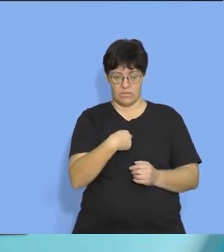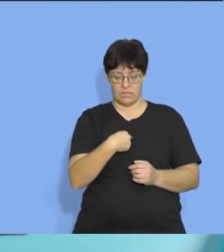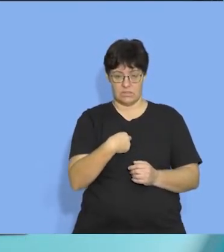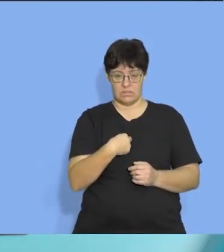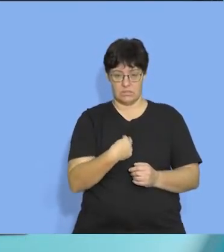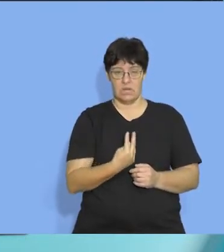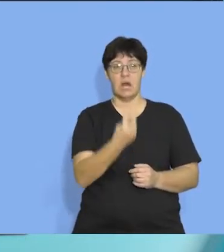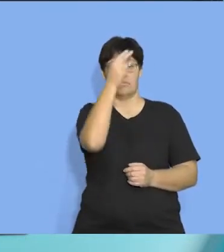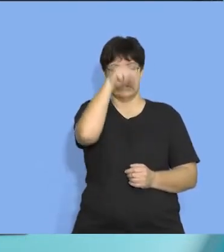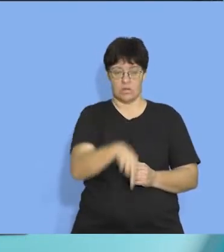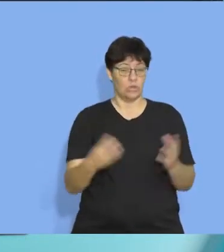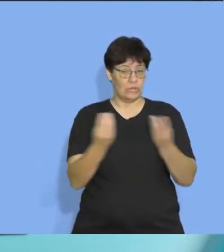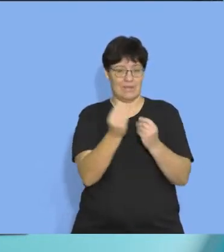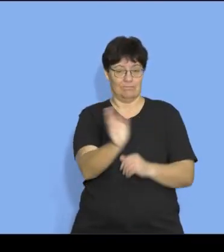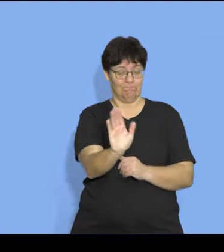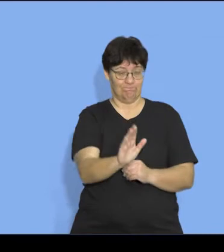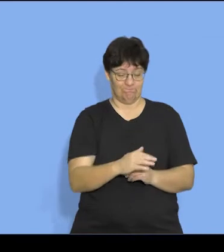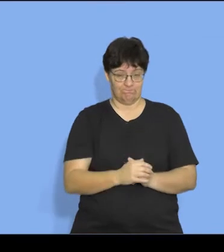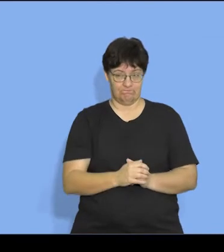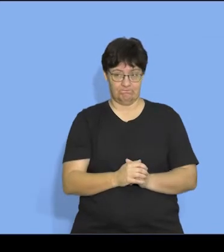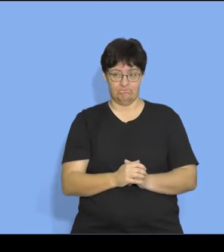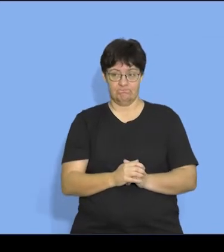not together though, okay?